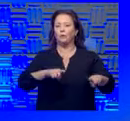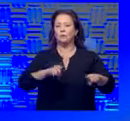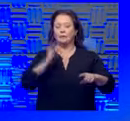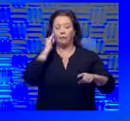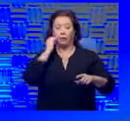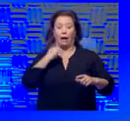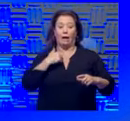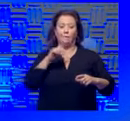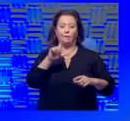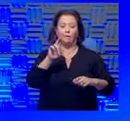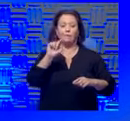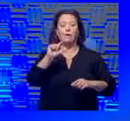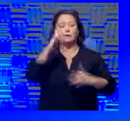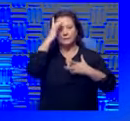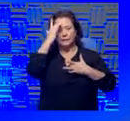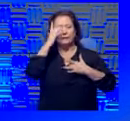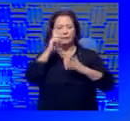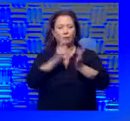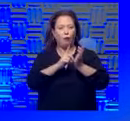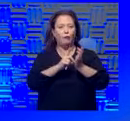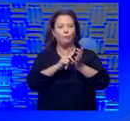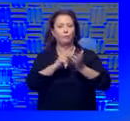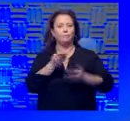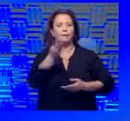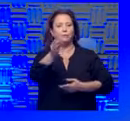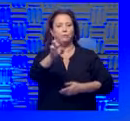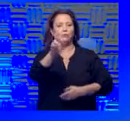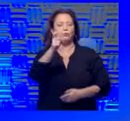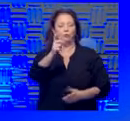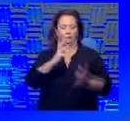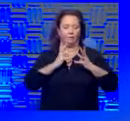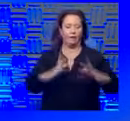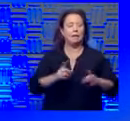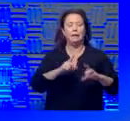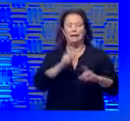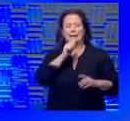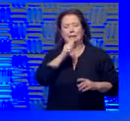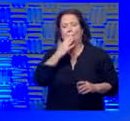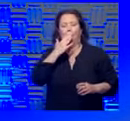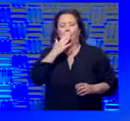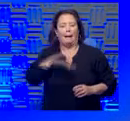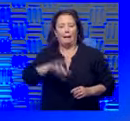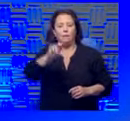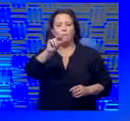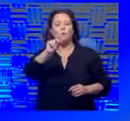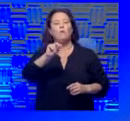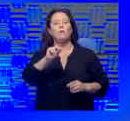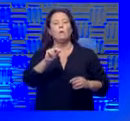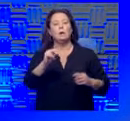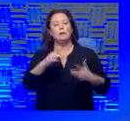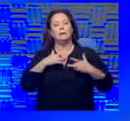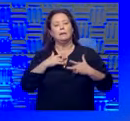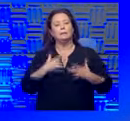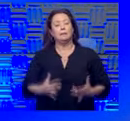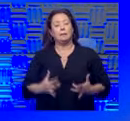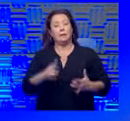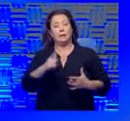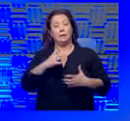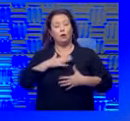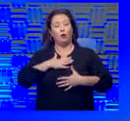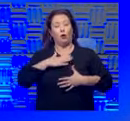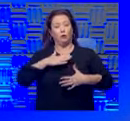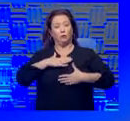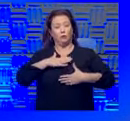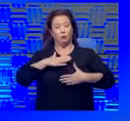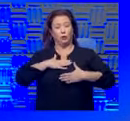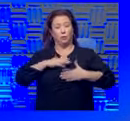underlying lung disease or something like that. I don't think it's necessarily bad to have one and get one. Typically, I would think if your oxygen